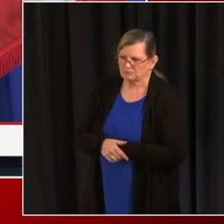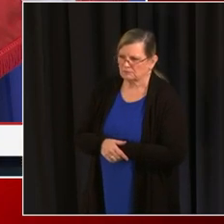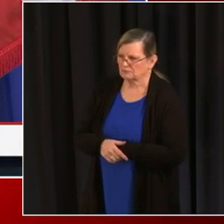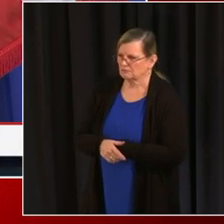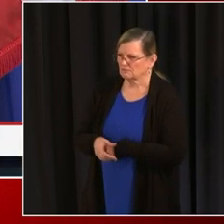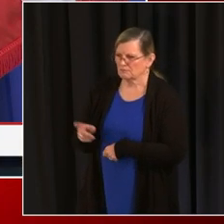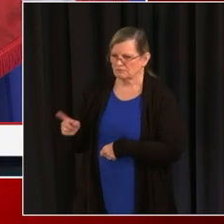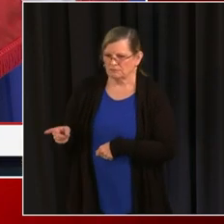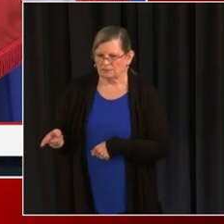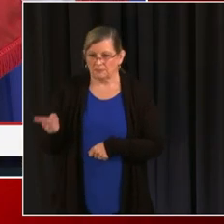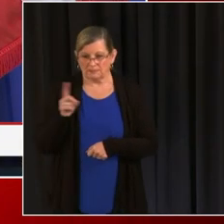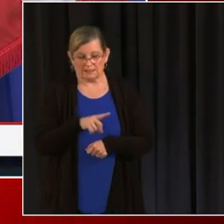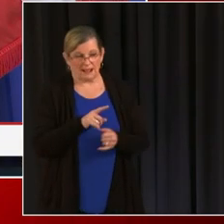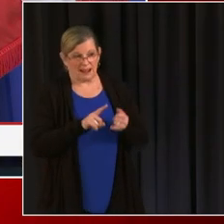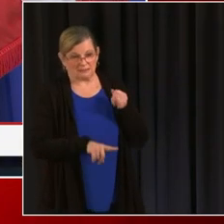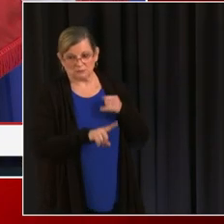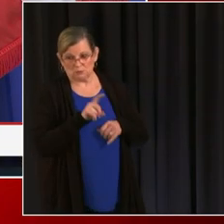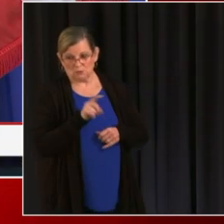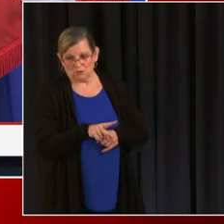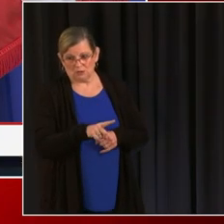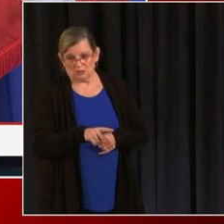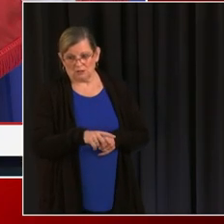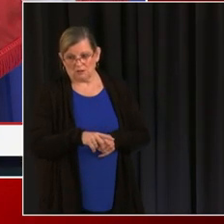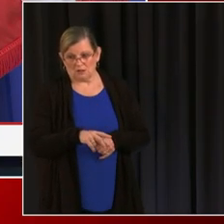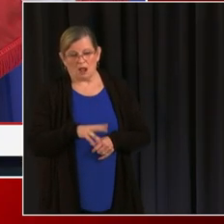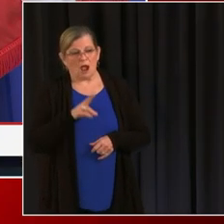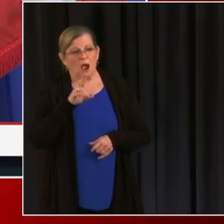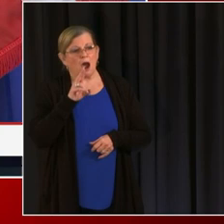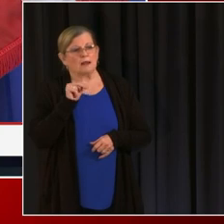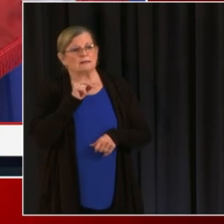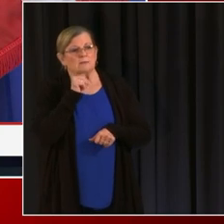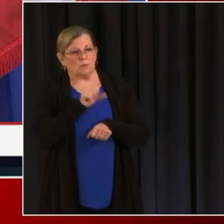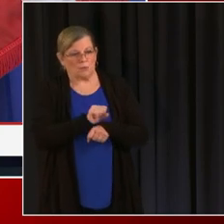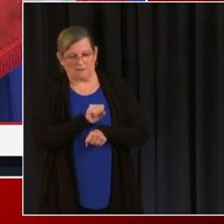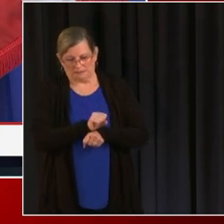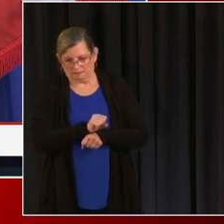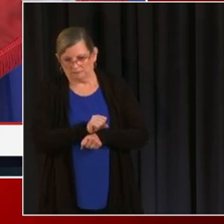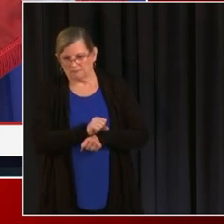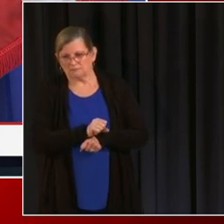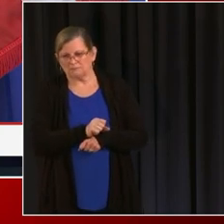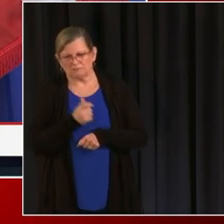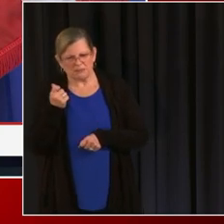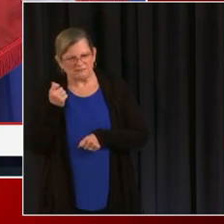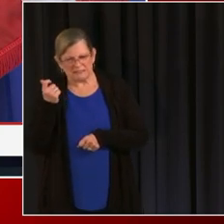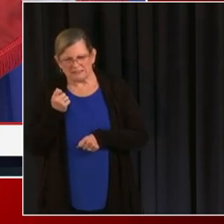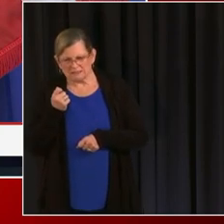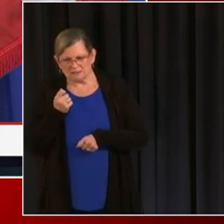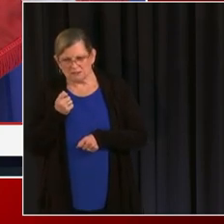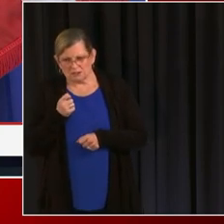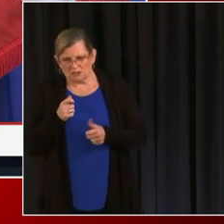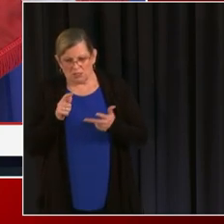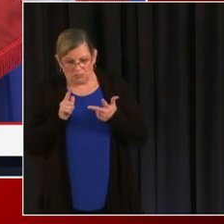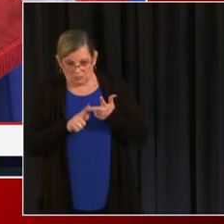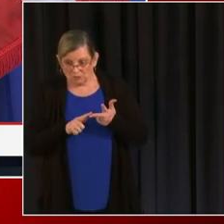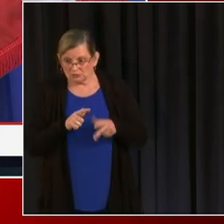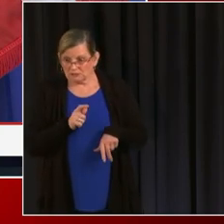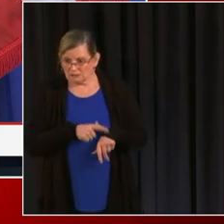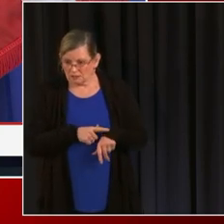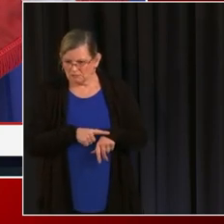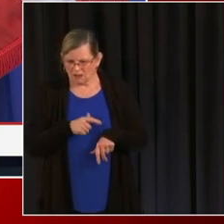office. Question on unemployment. I understand this is for the third time